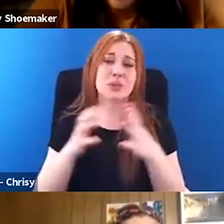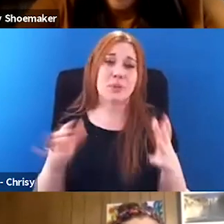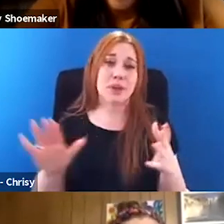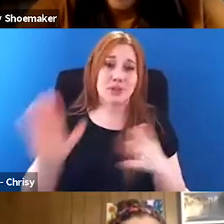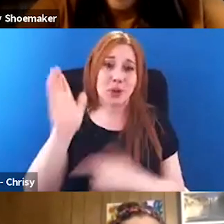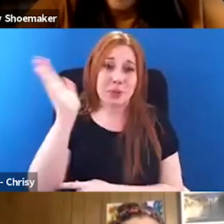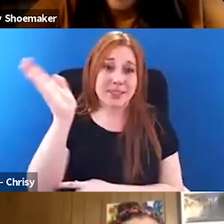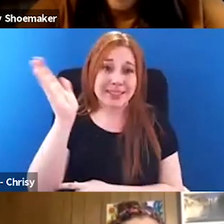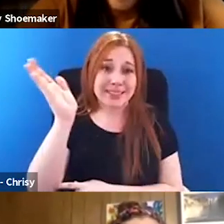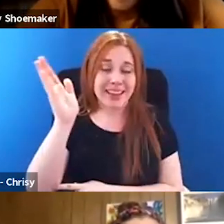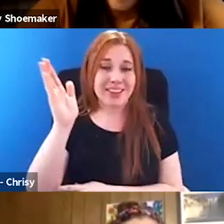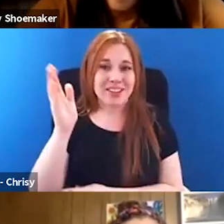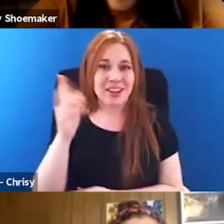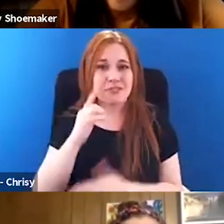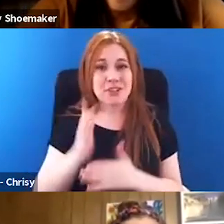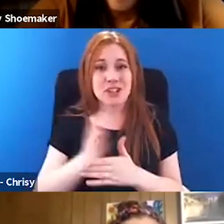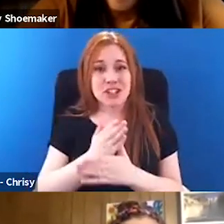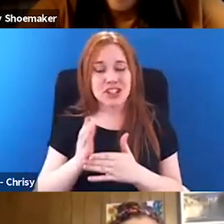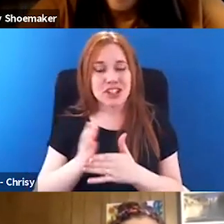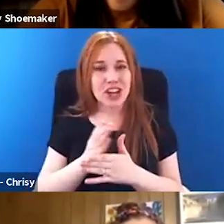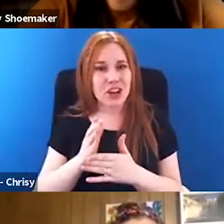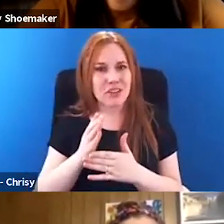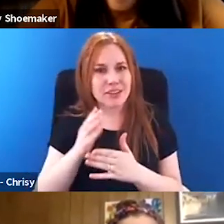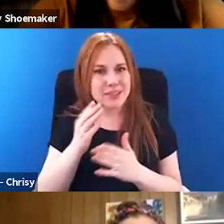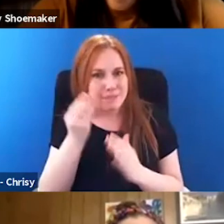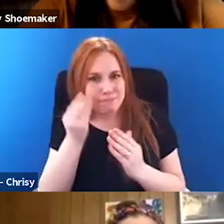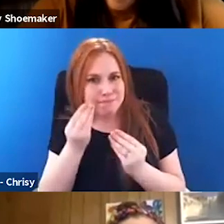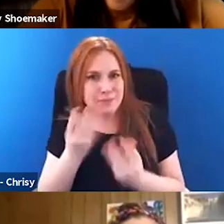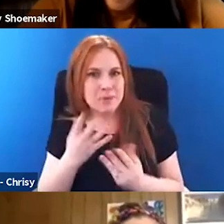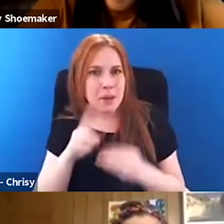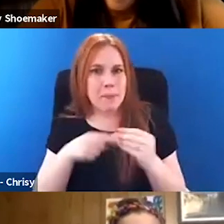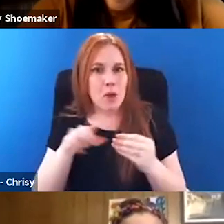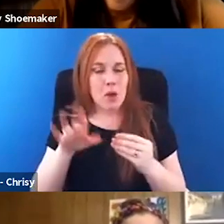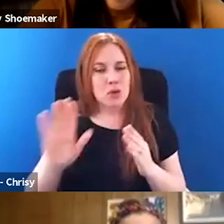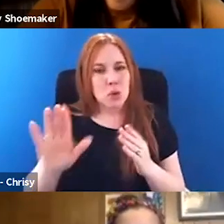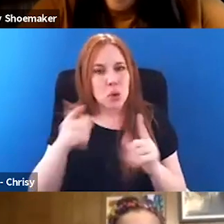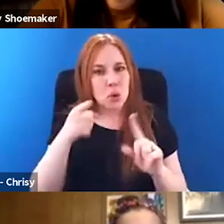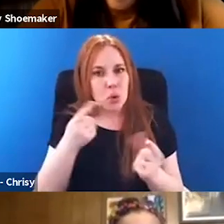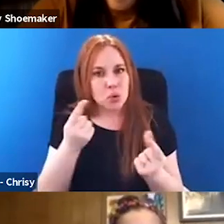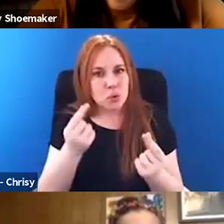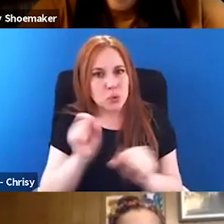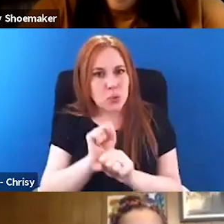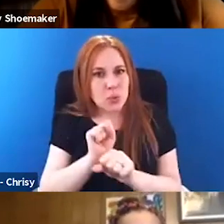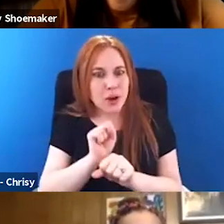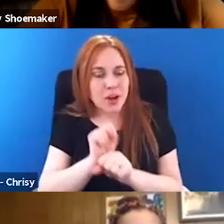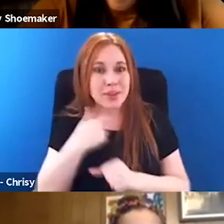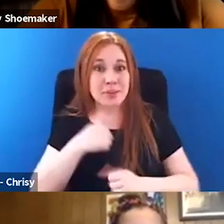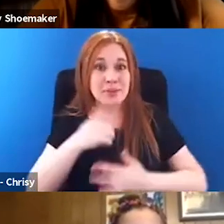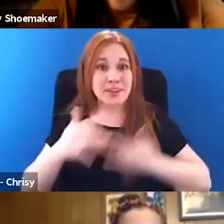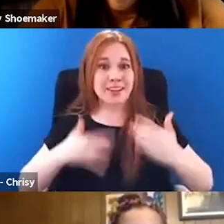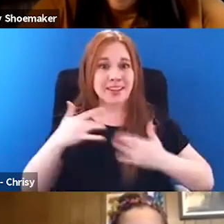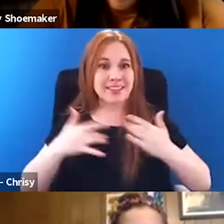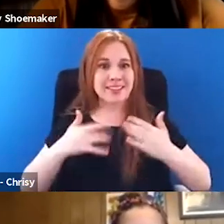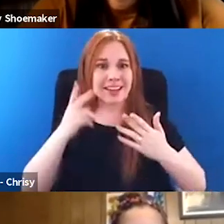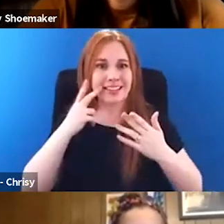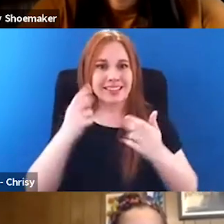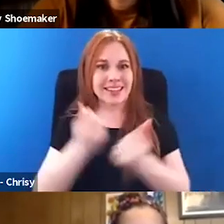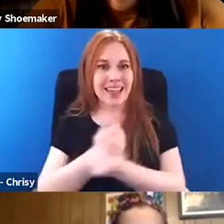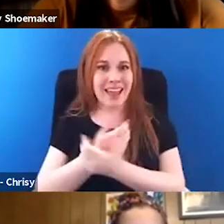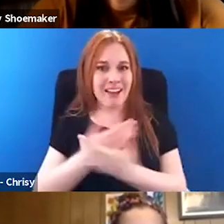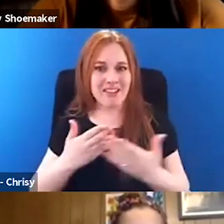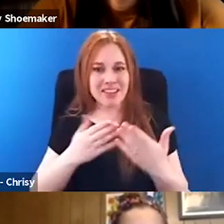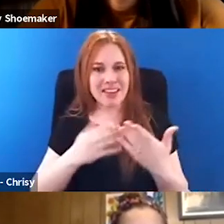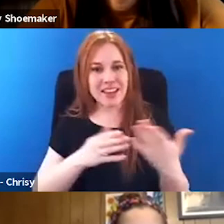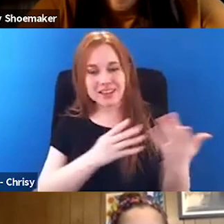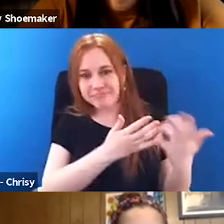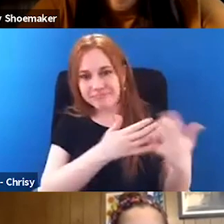presentation and for sharing some insight about, what things you guys are working on. I think we're all very excited to see everything come to fruition and